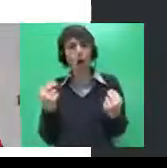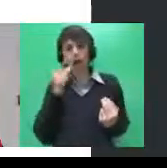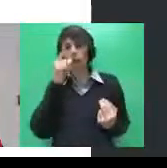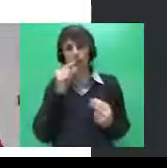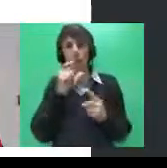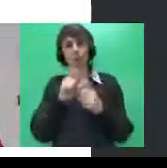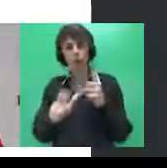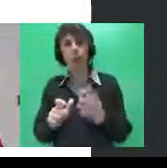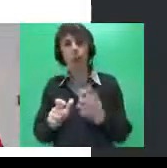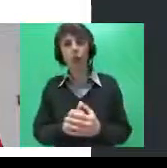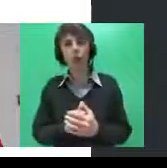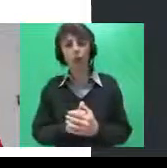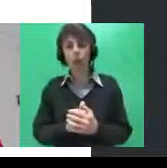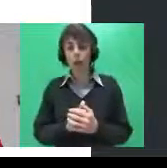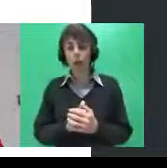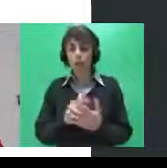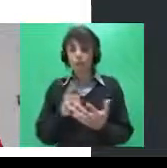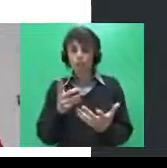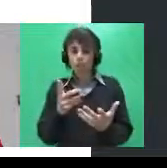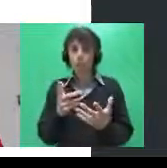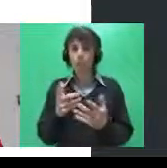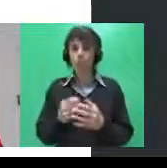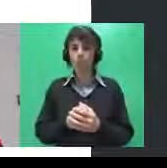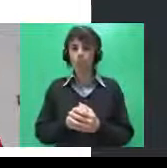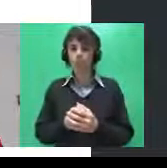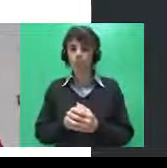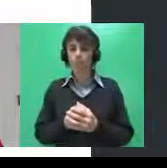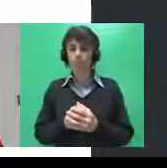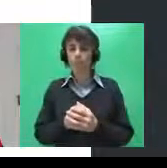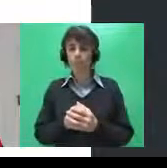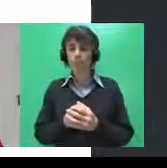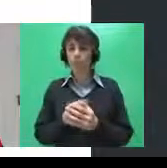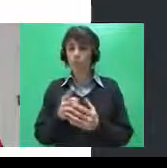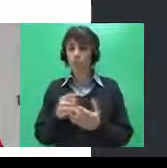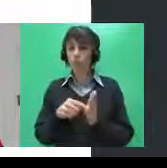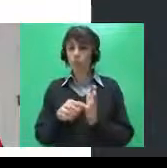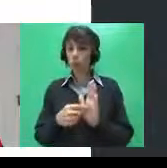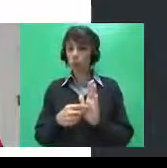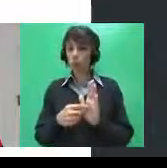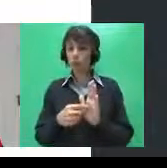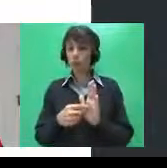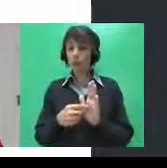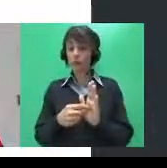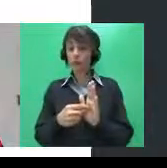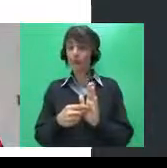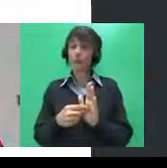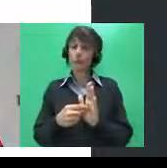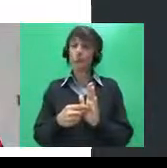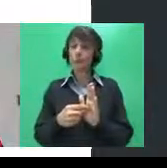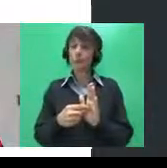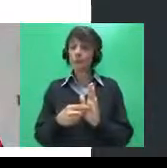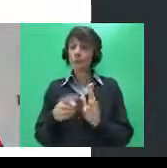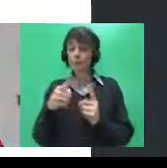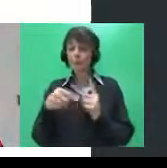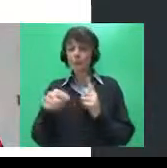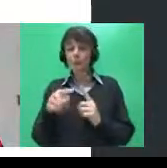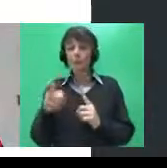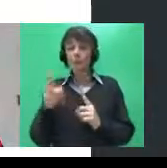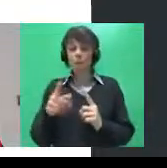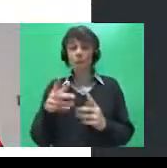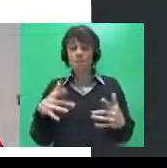with a range of health conditions, a range of severity of those conditions. And it paints a really stark, unsurprising picture of the impact on the audience. Heightened